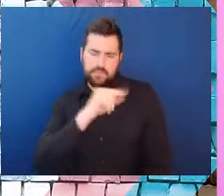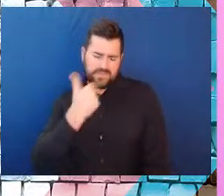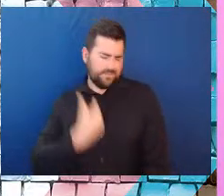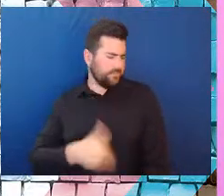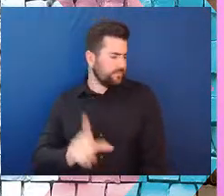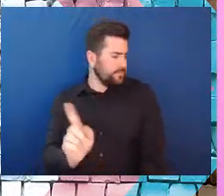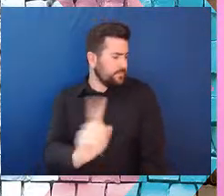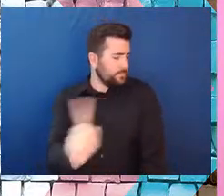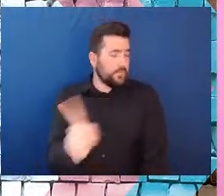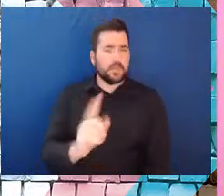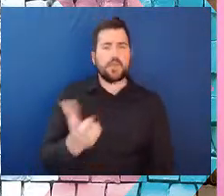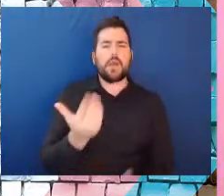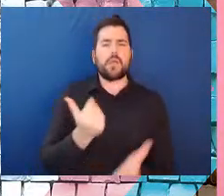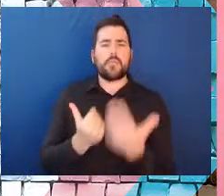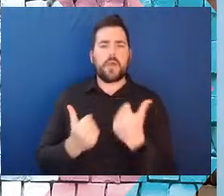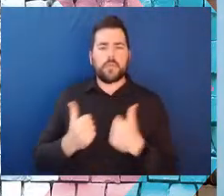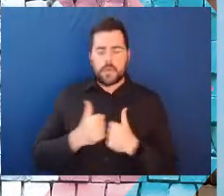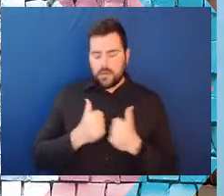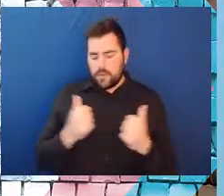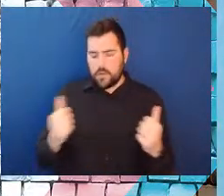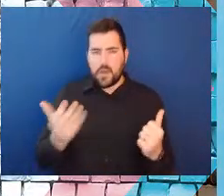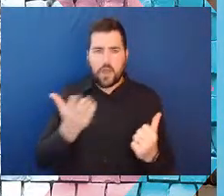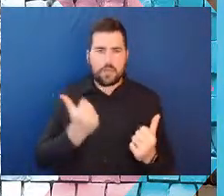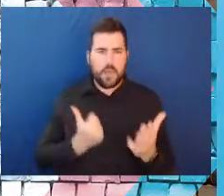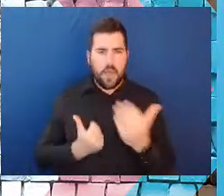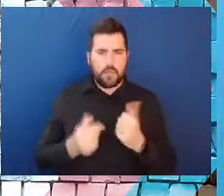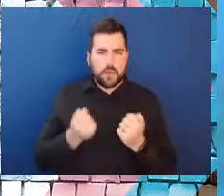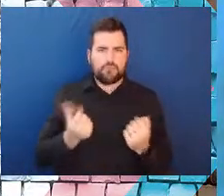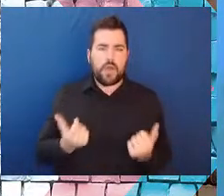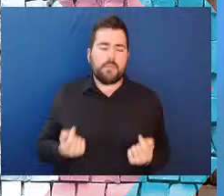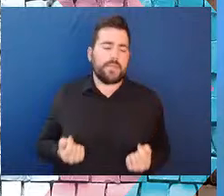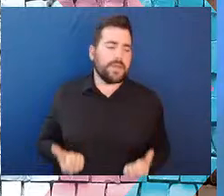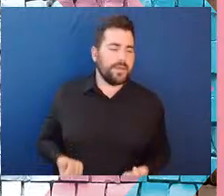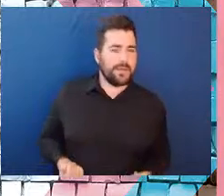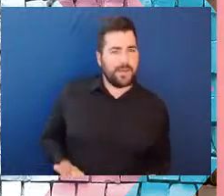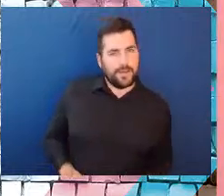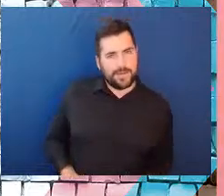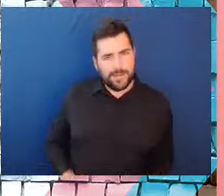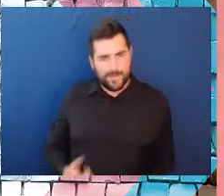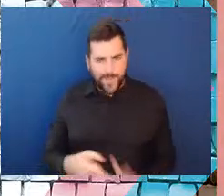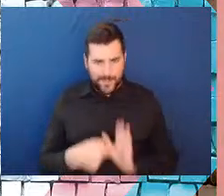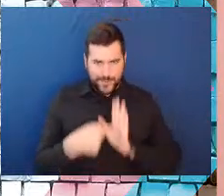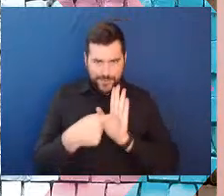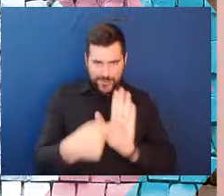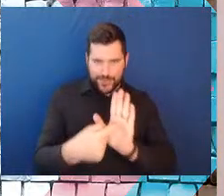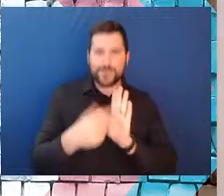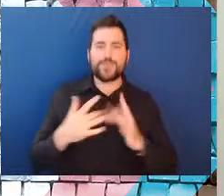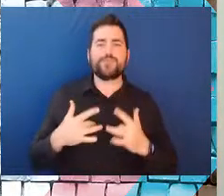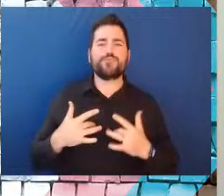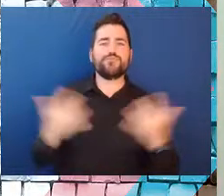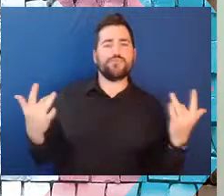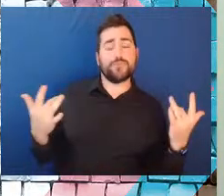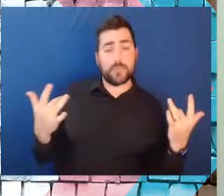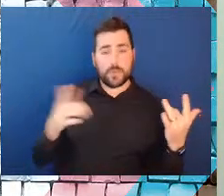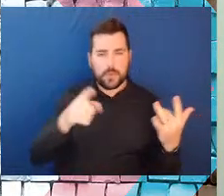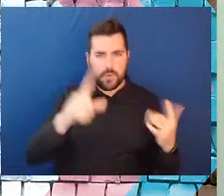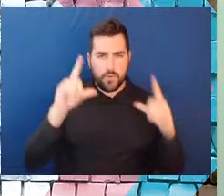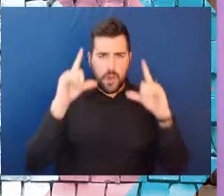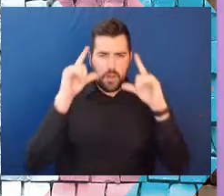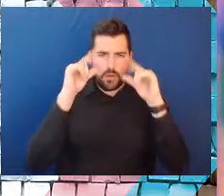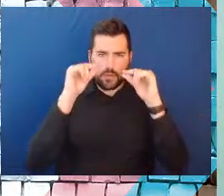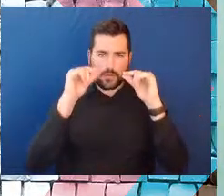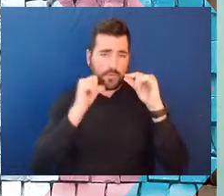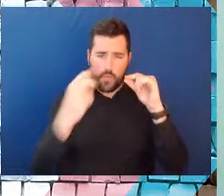fake. Come, come, come at me. Come, come, come at me. Show you what's me. Close your eyes,